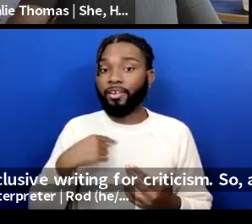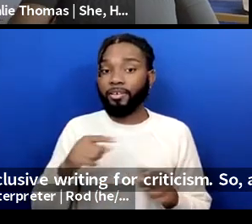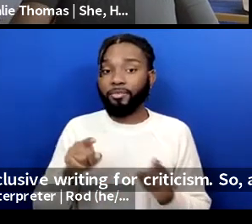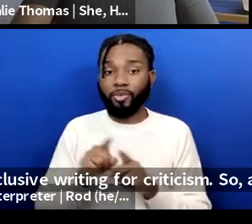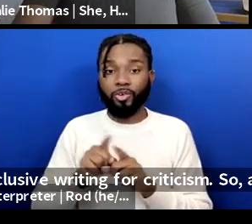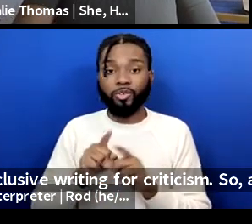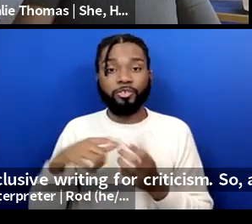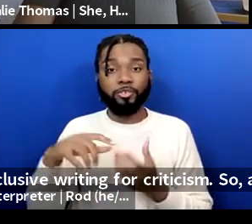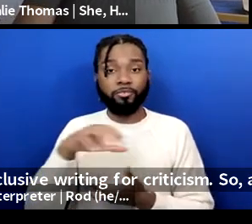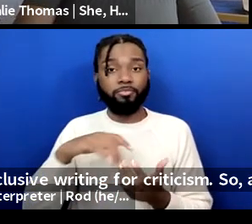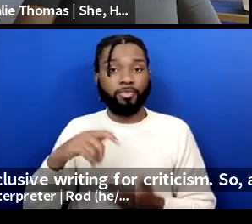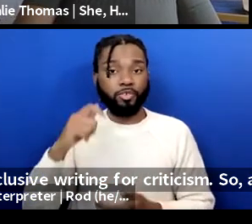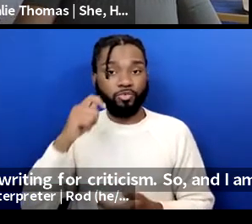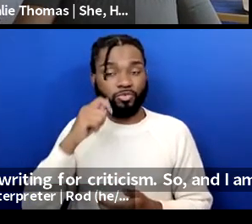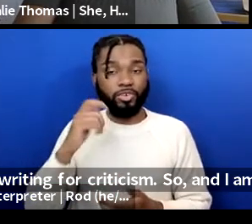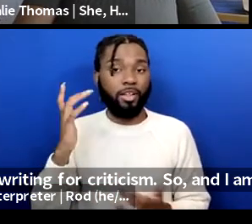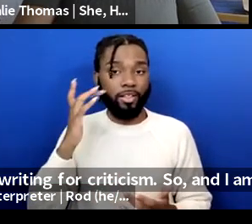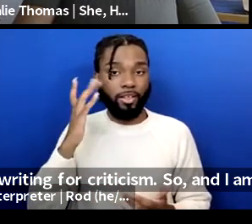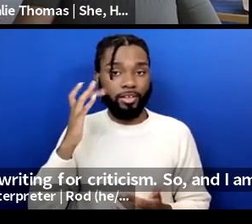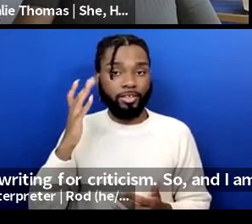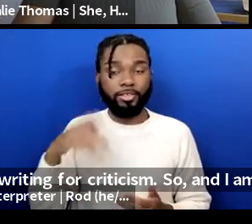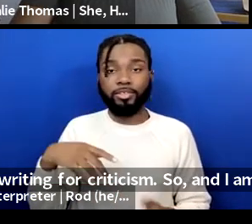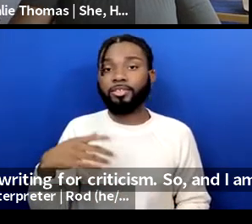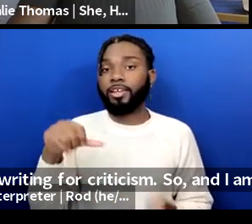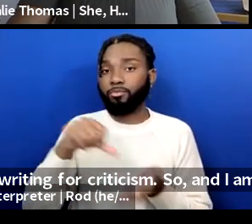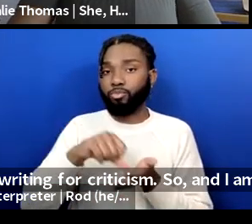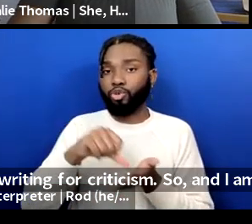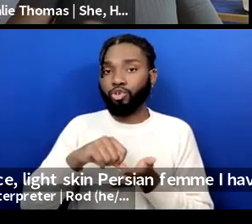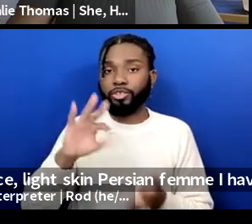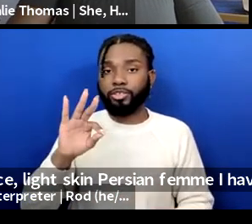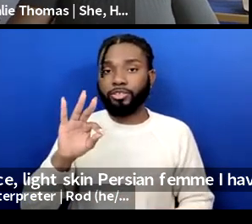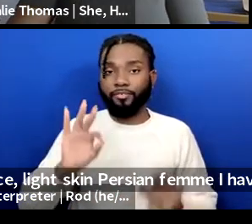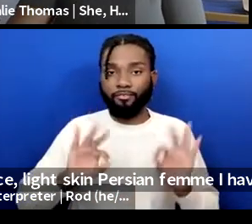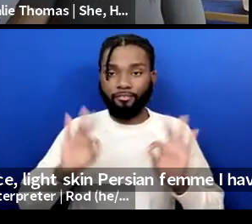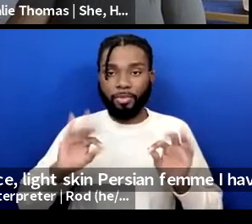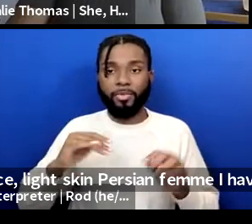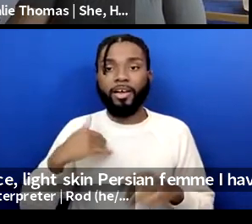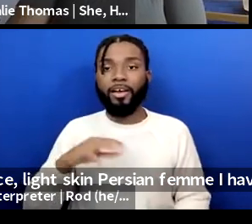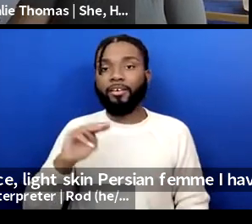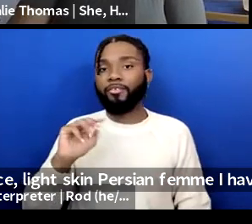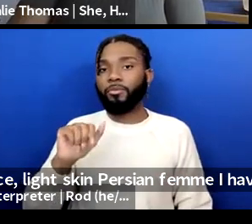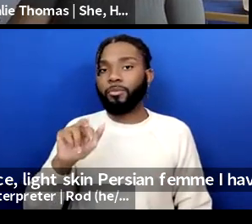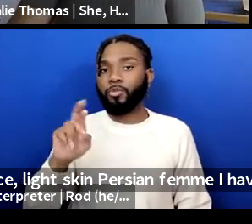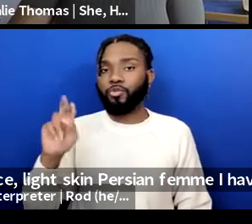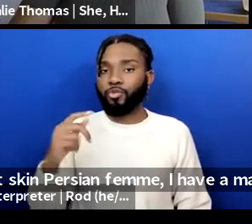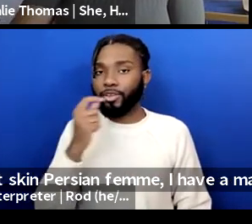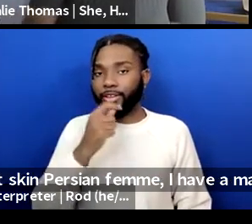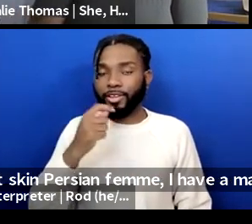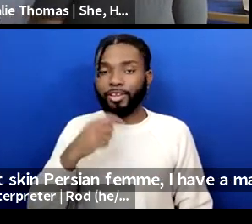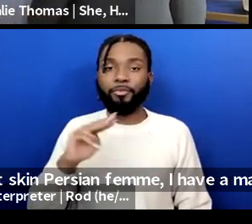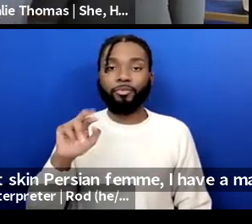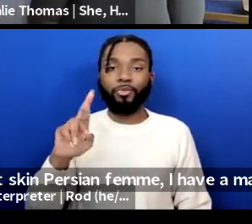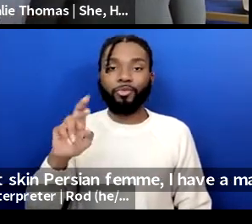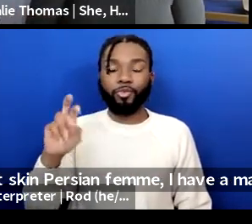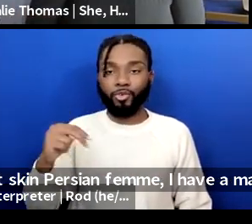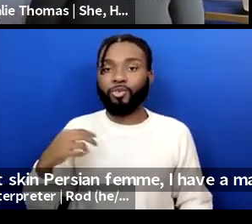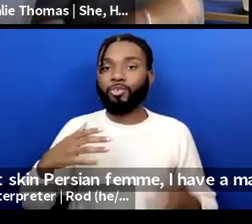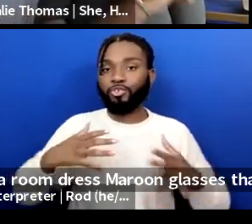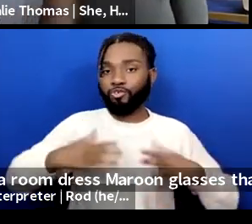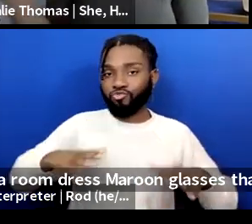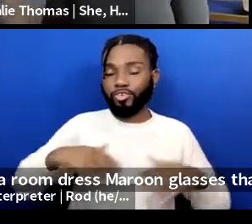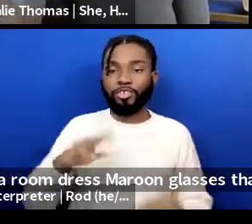a mixed race, light skin Persian femme. I have a maroon lip, a maroon dress, maroon glasses, that's the